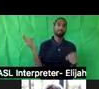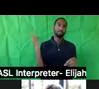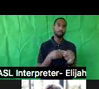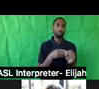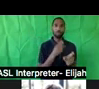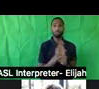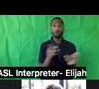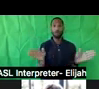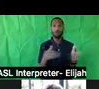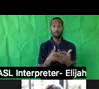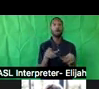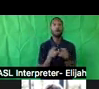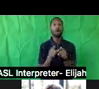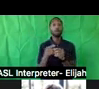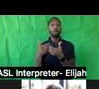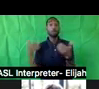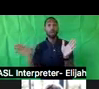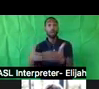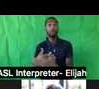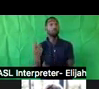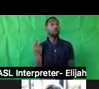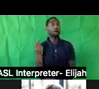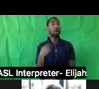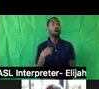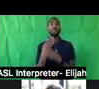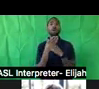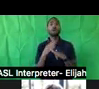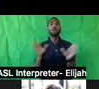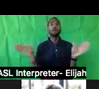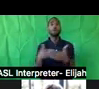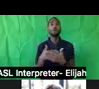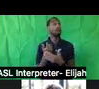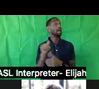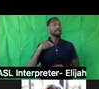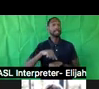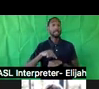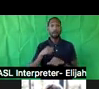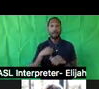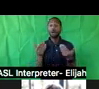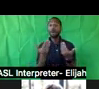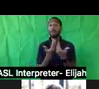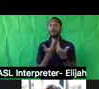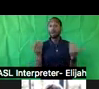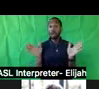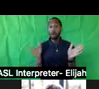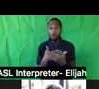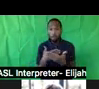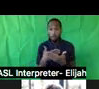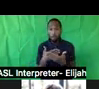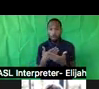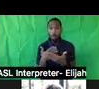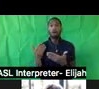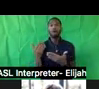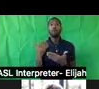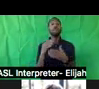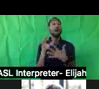yes, another note on breakout rooms, we'll also have a quiet room anytime that we're having breakout room activities. So you have that option